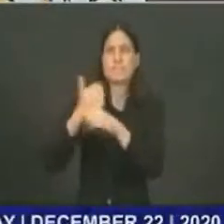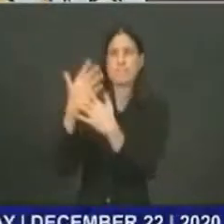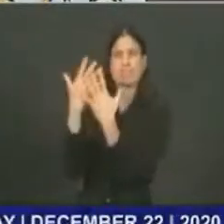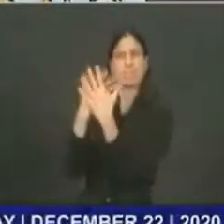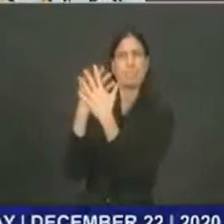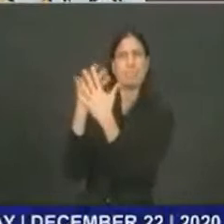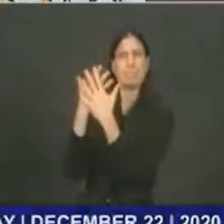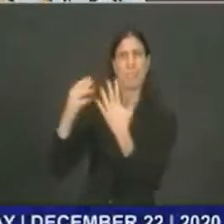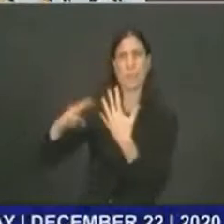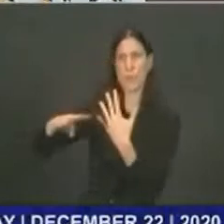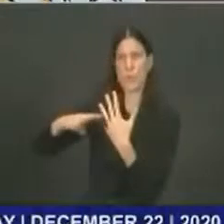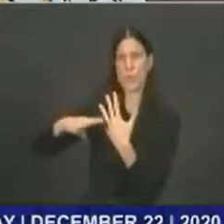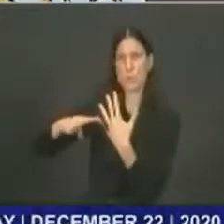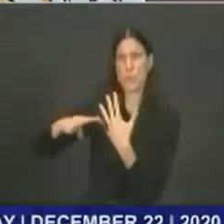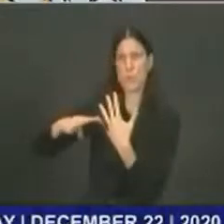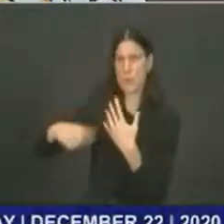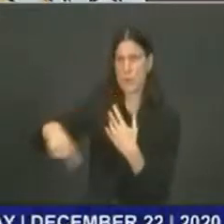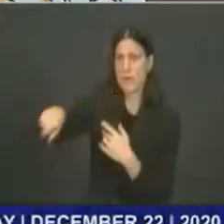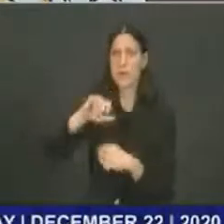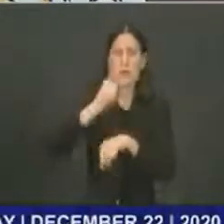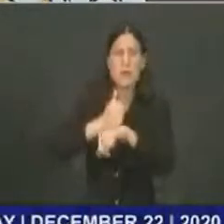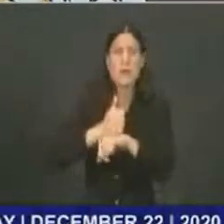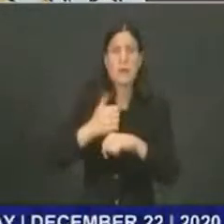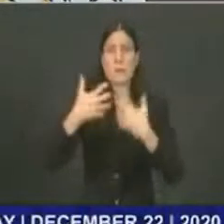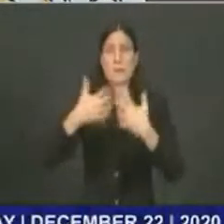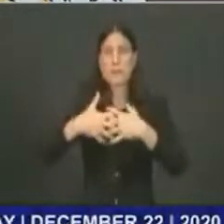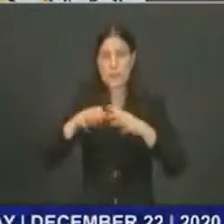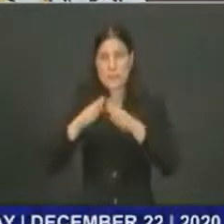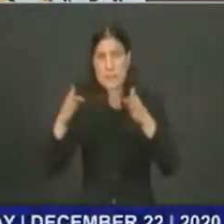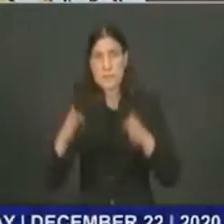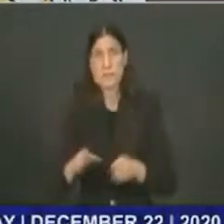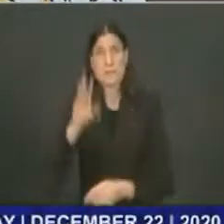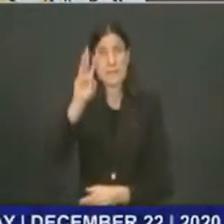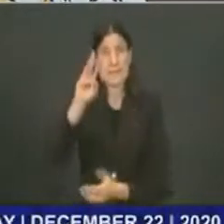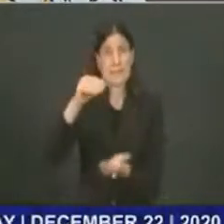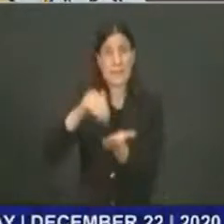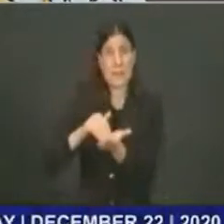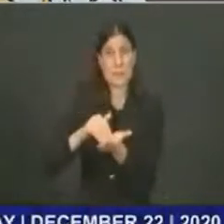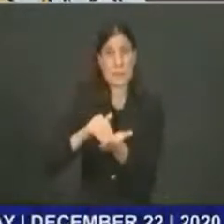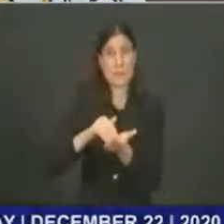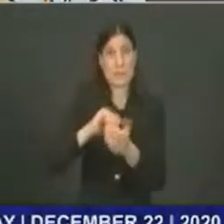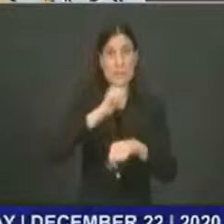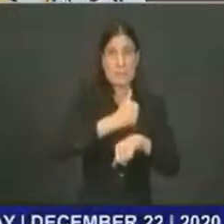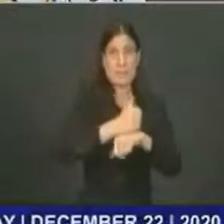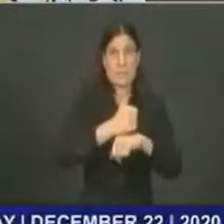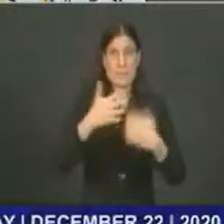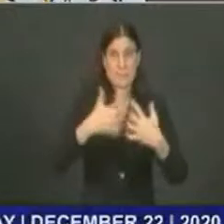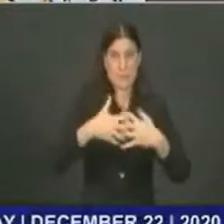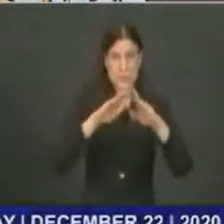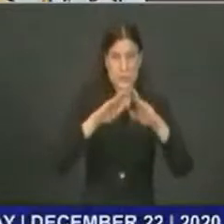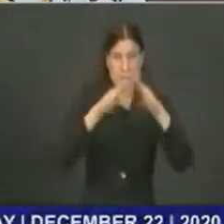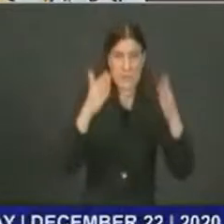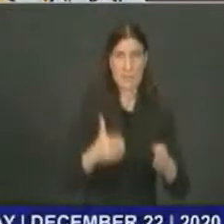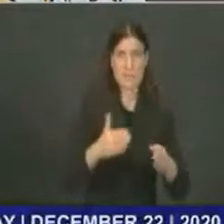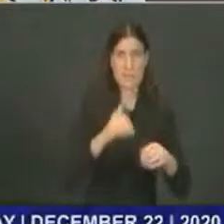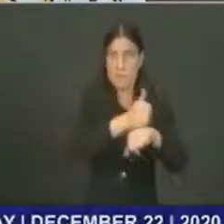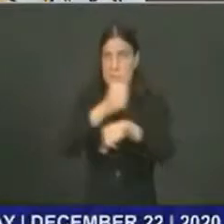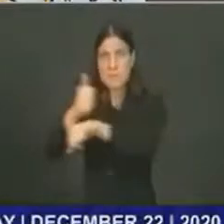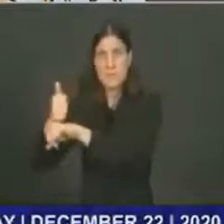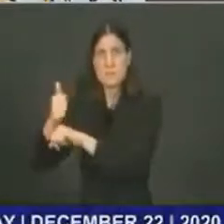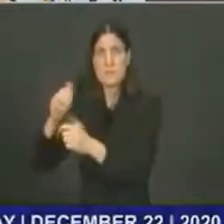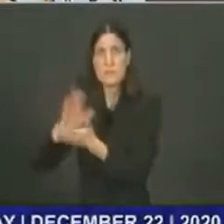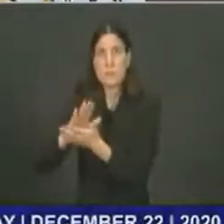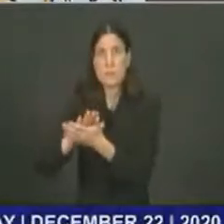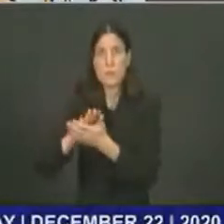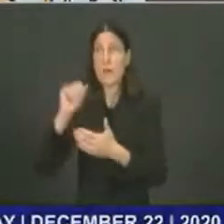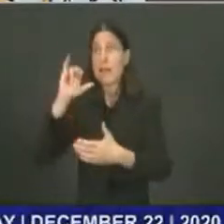When I went to them and said, guys, we're going to do a command center, no one knew what that meant. No one knew how we would do that, but they